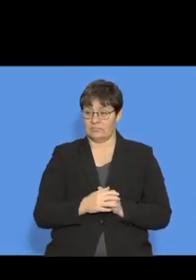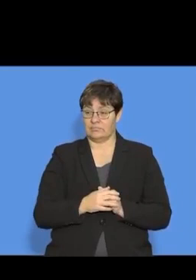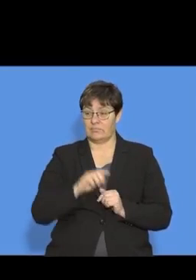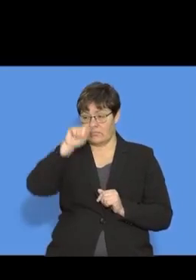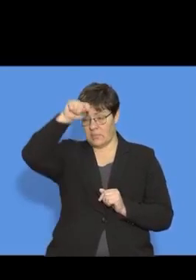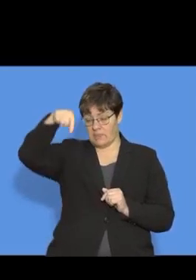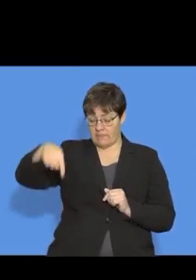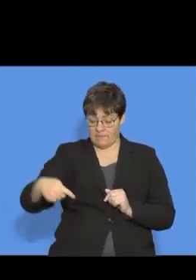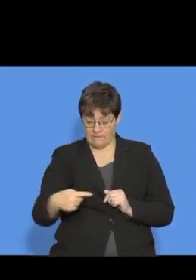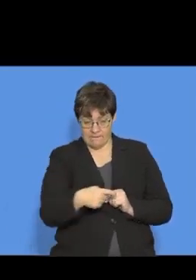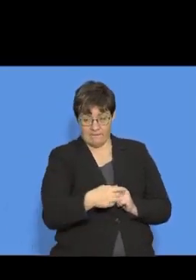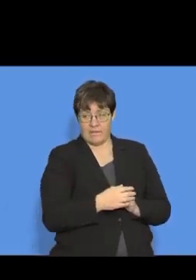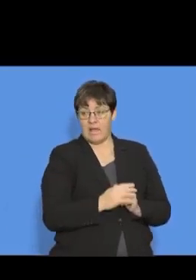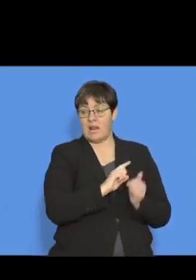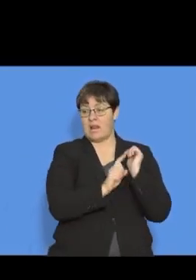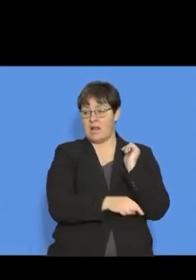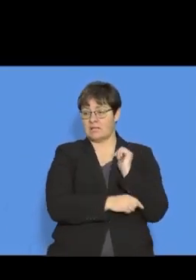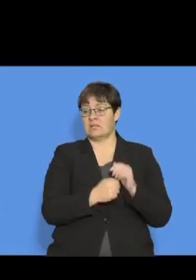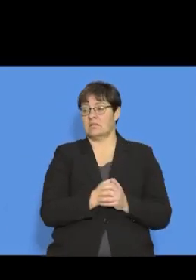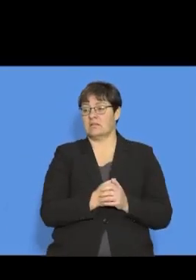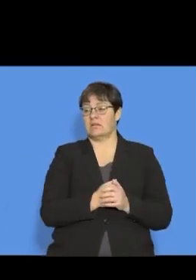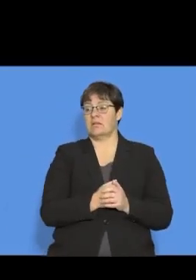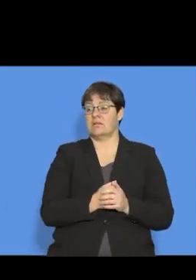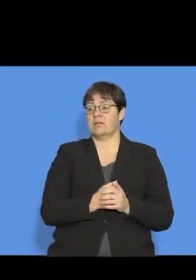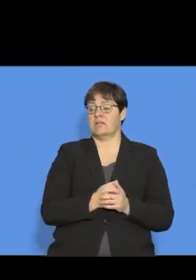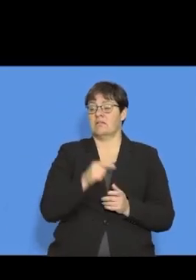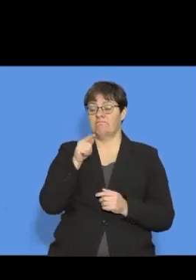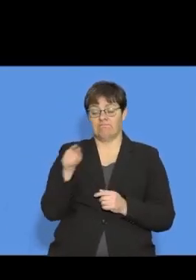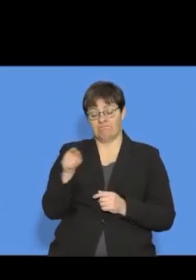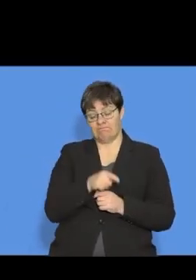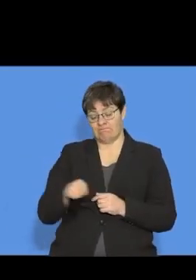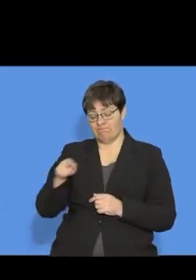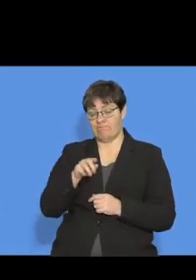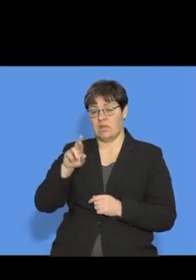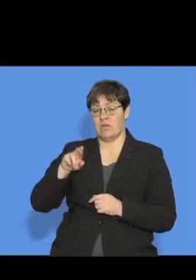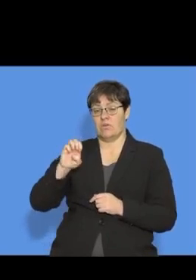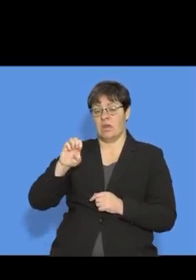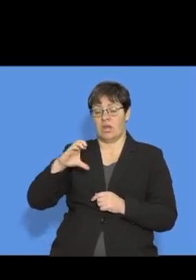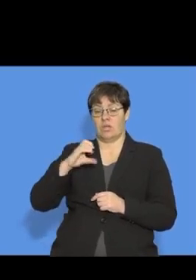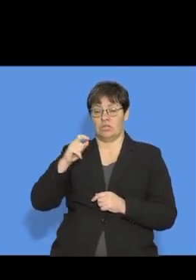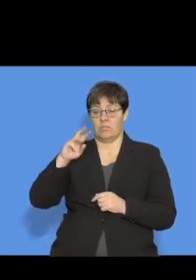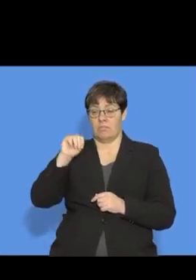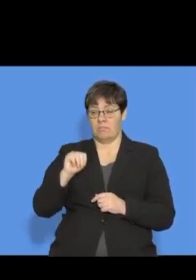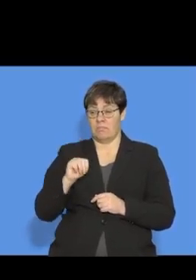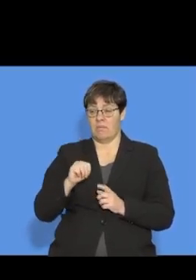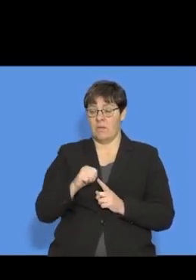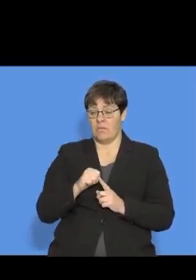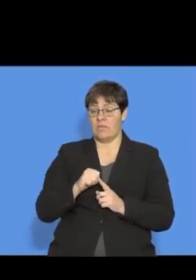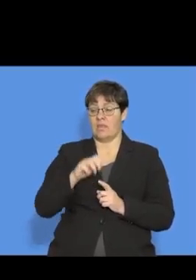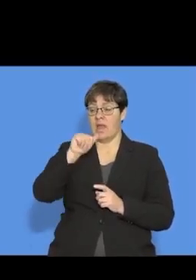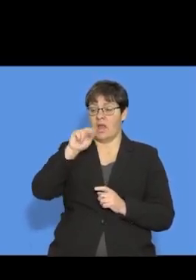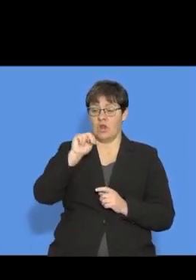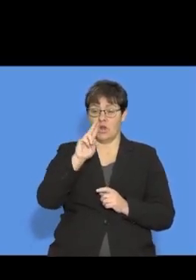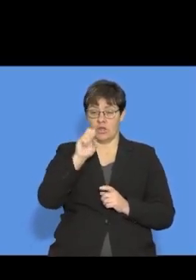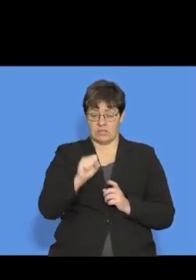the waste products down. And then finally, the digestive system ends with the rectum, with the anus being